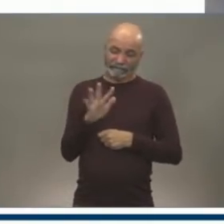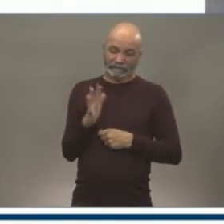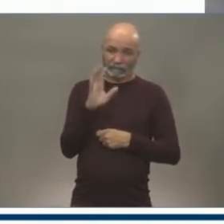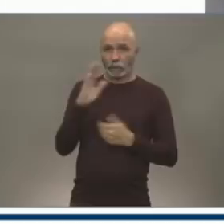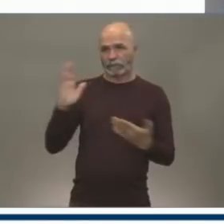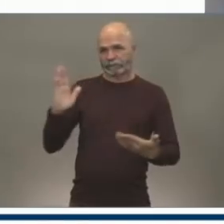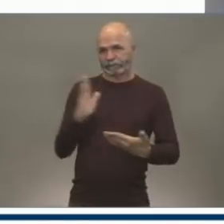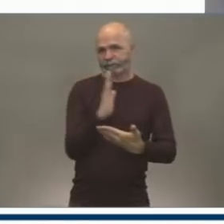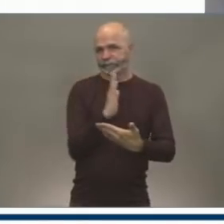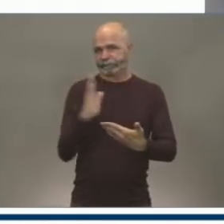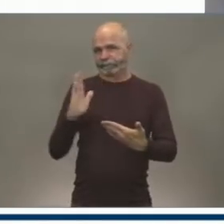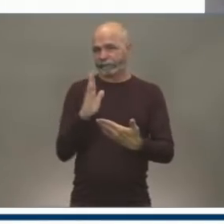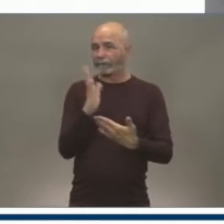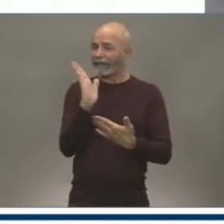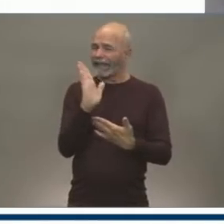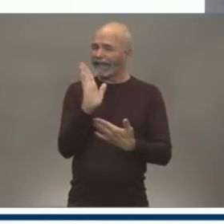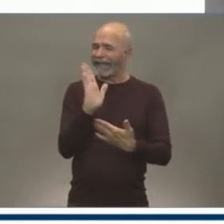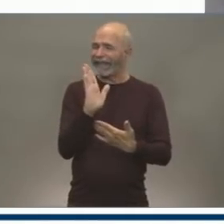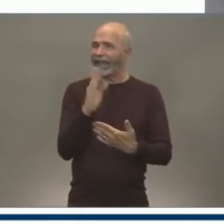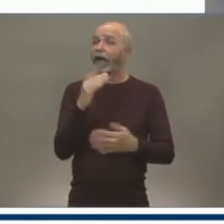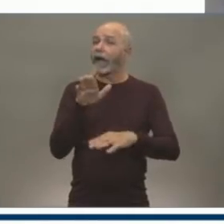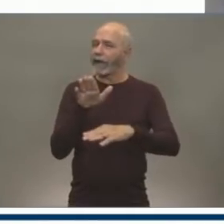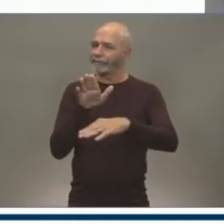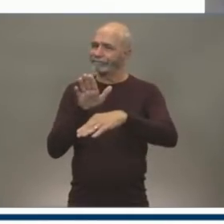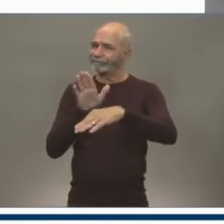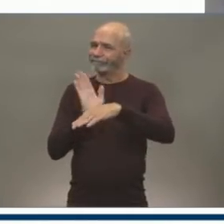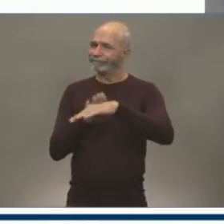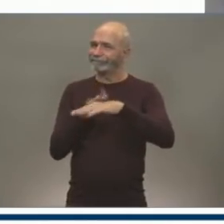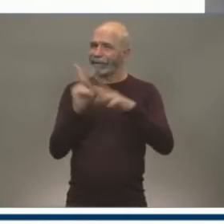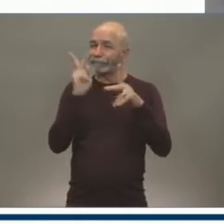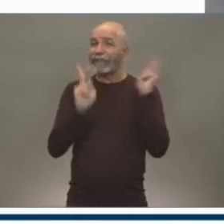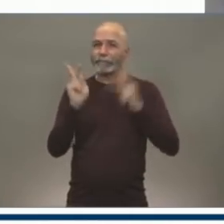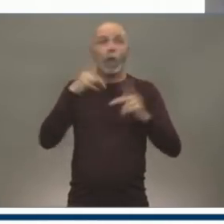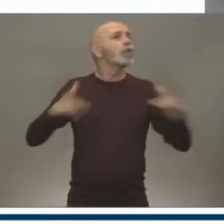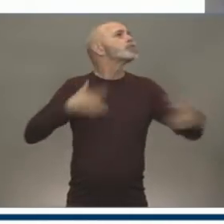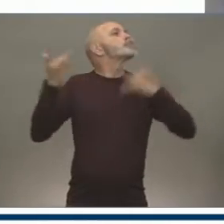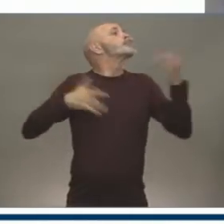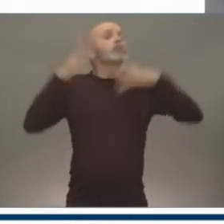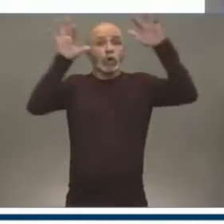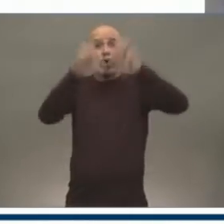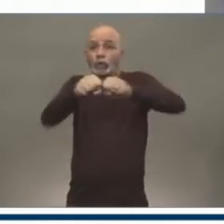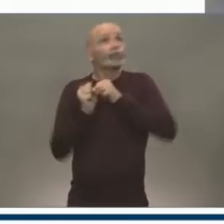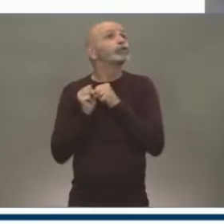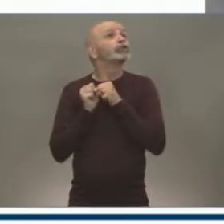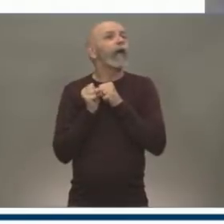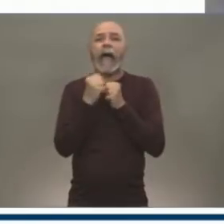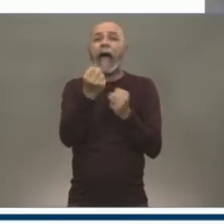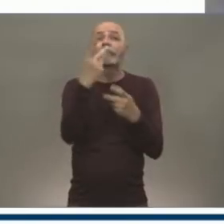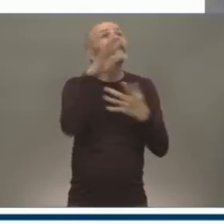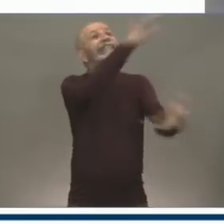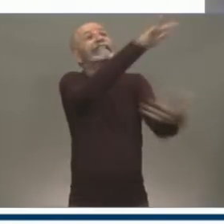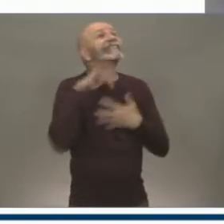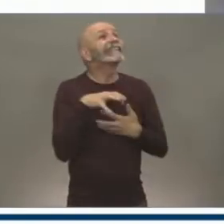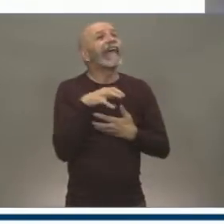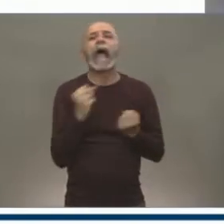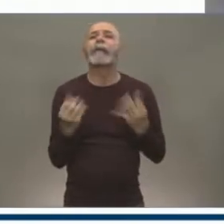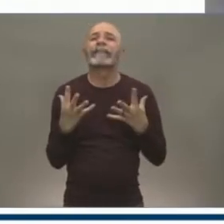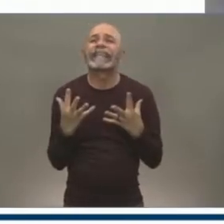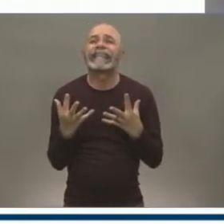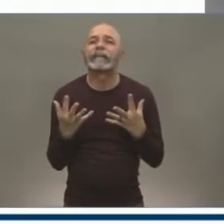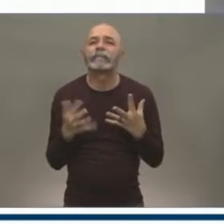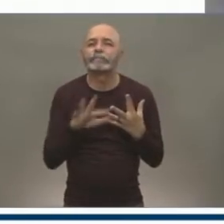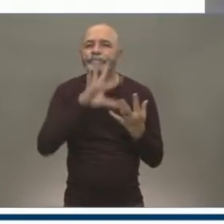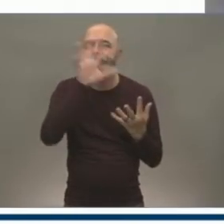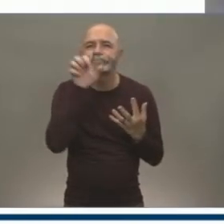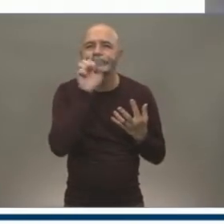earlier, we need to manage expectation here. The quantity of that product, none of it is actually is ready to